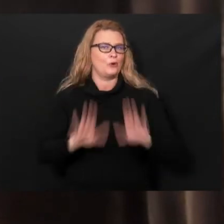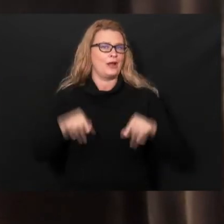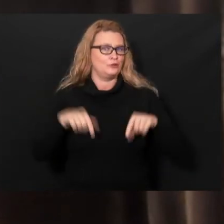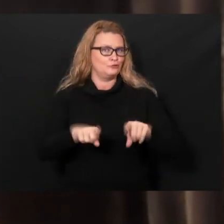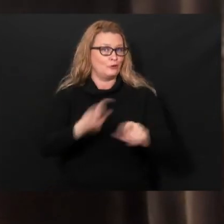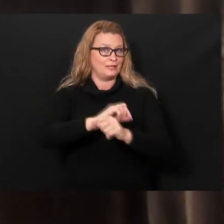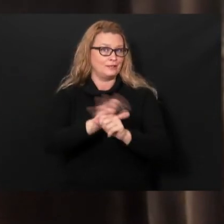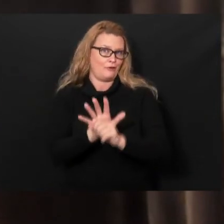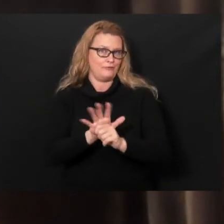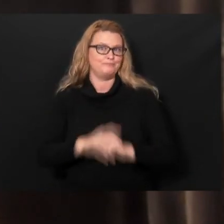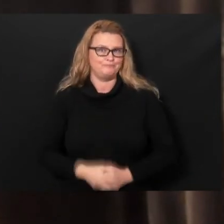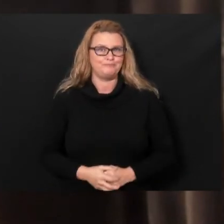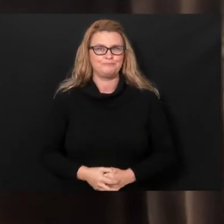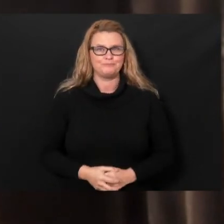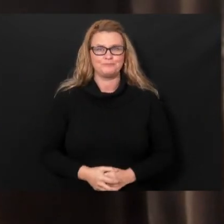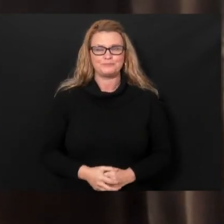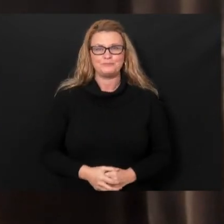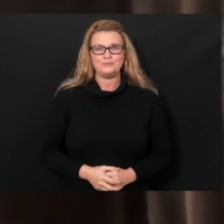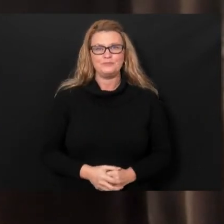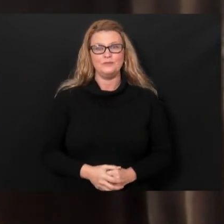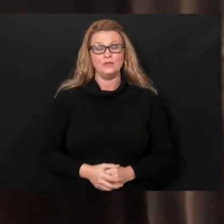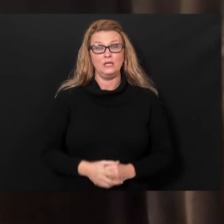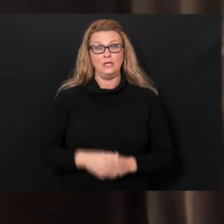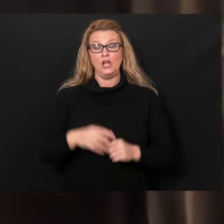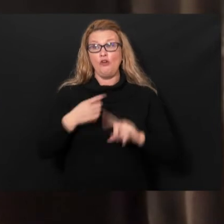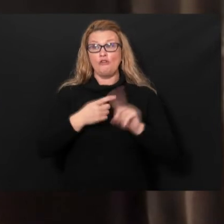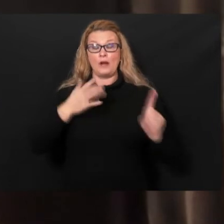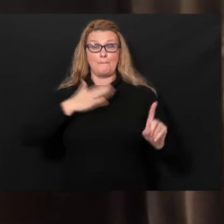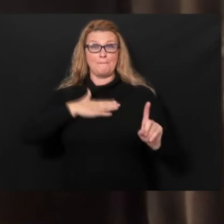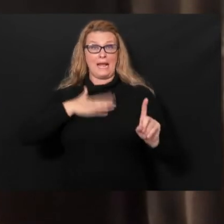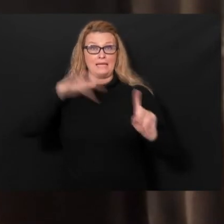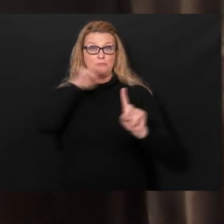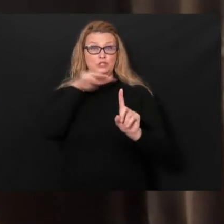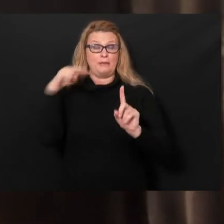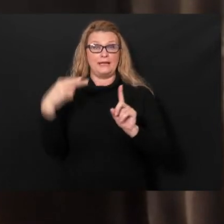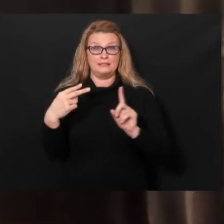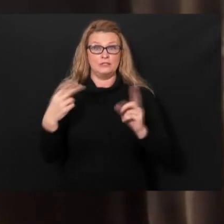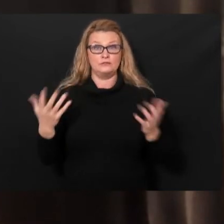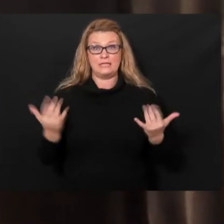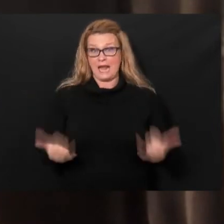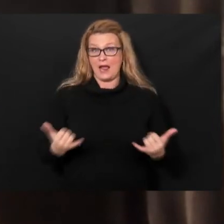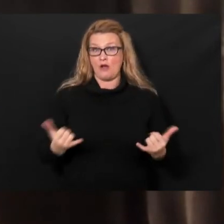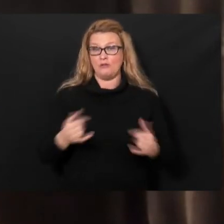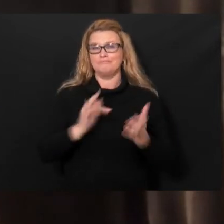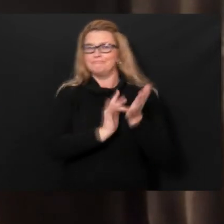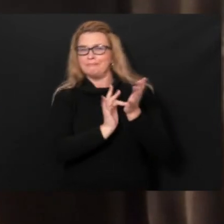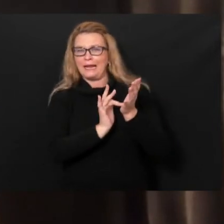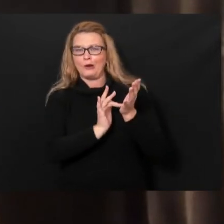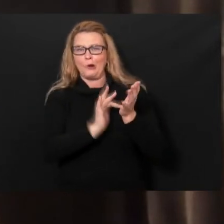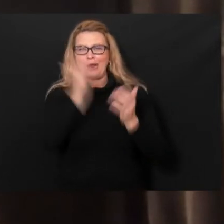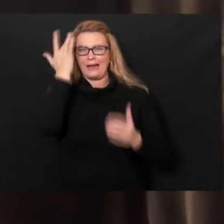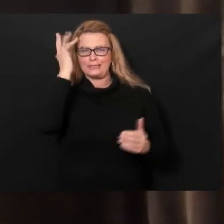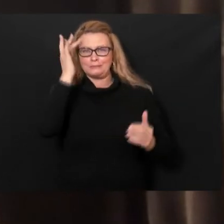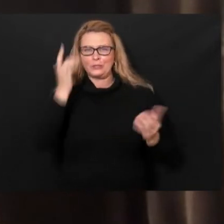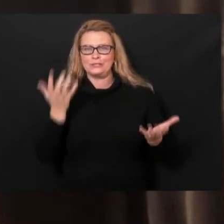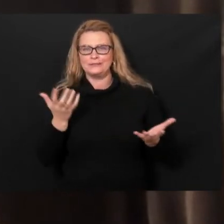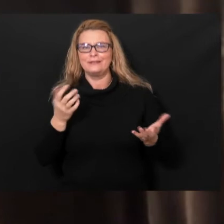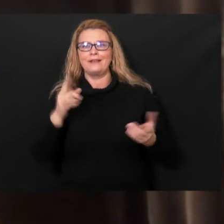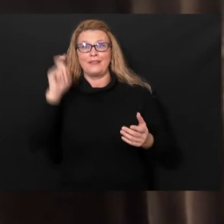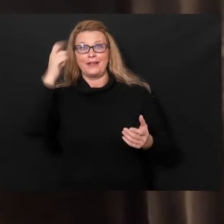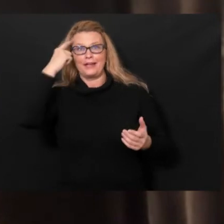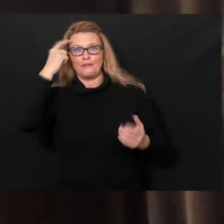pandemic. And I think from a medical standpoint, the governor talks to all of us constantly,